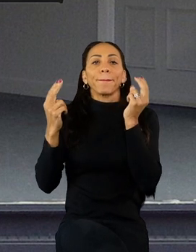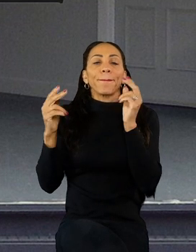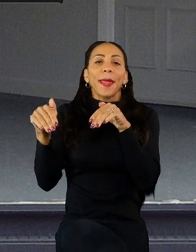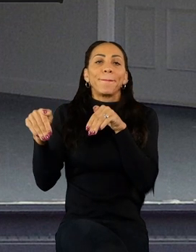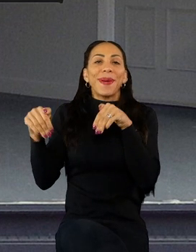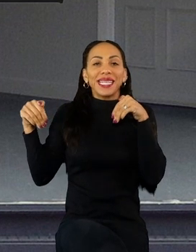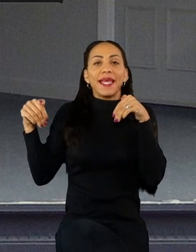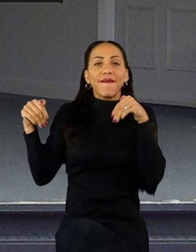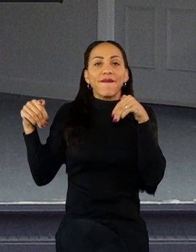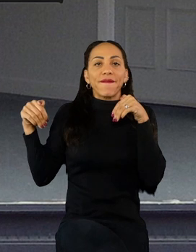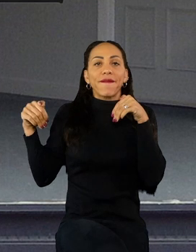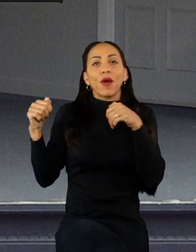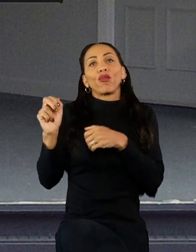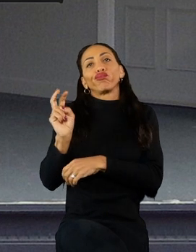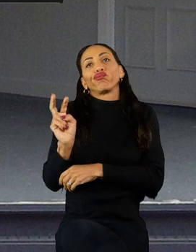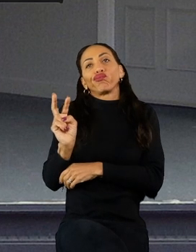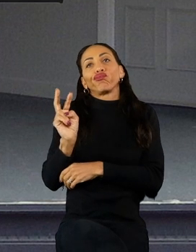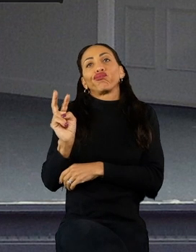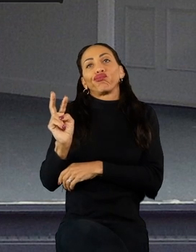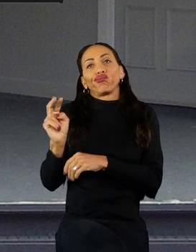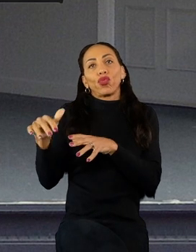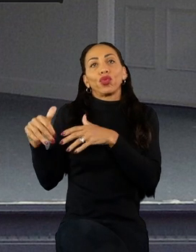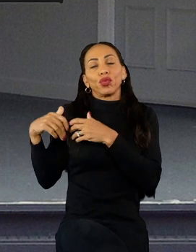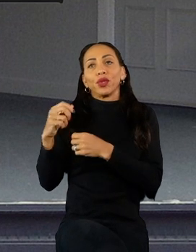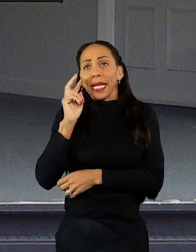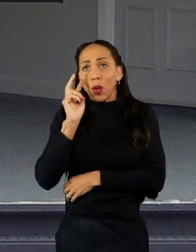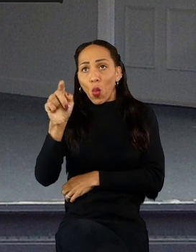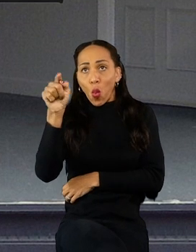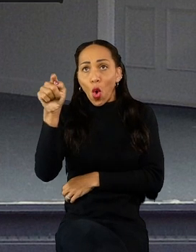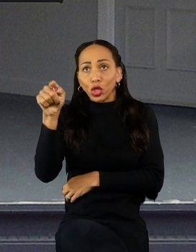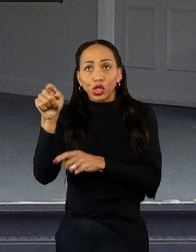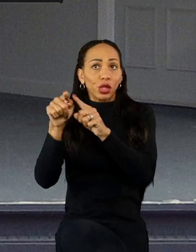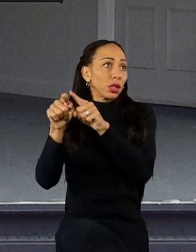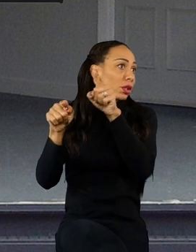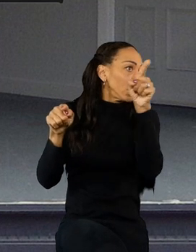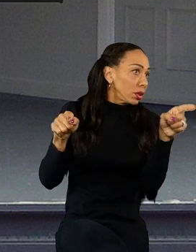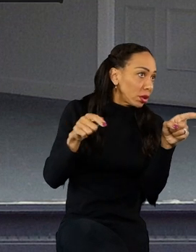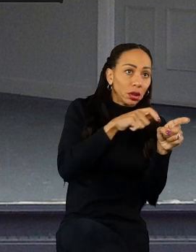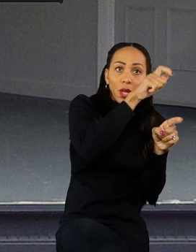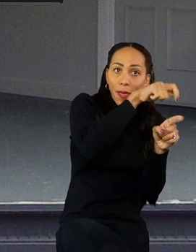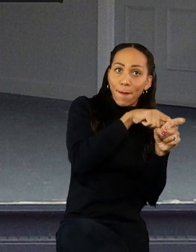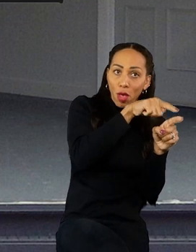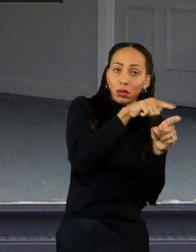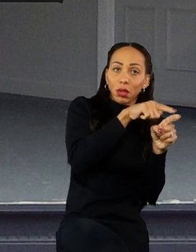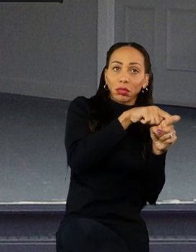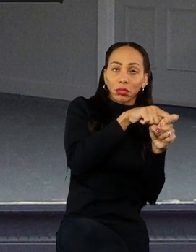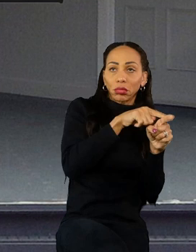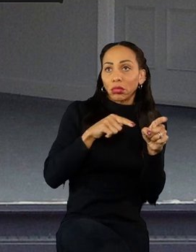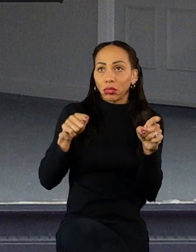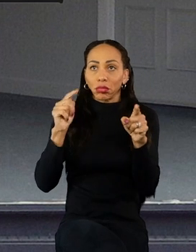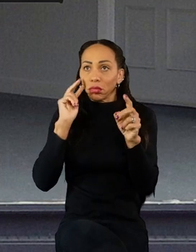passive audience, that they will be able to watch the person who, the active audience